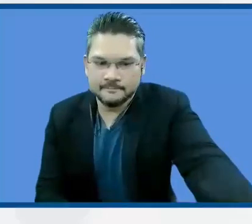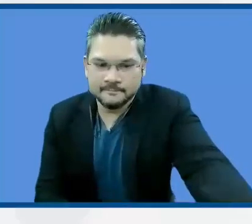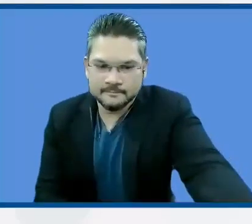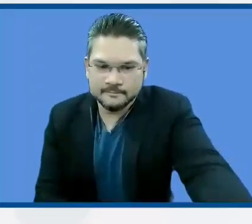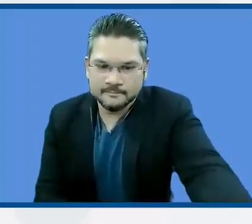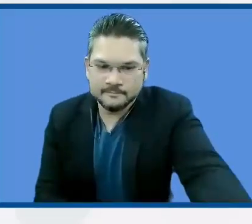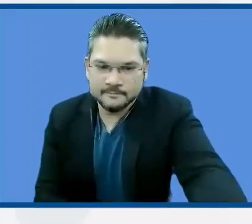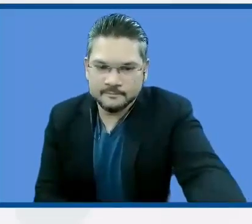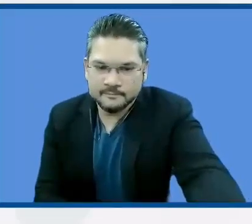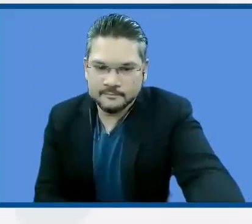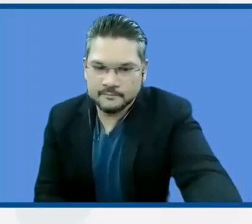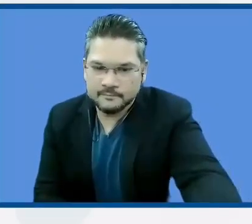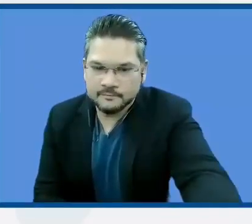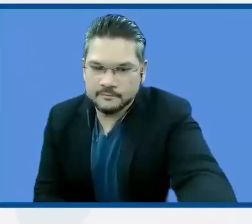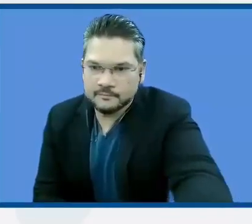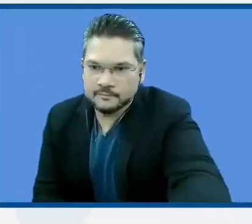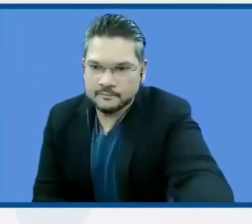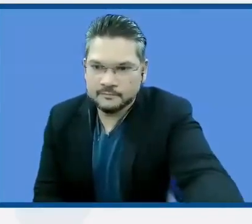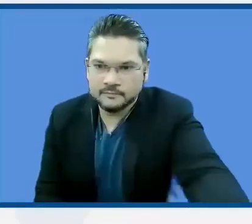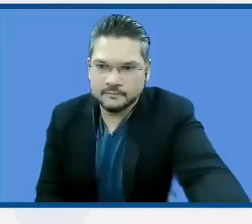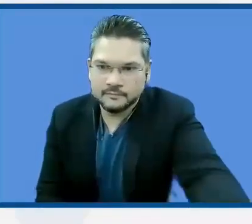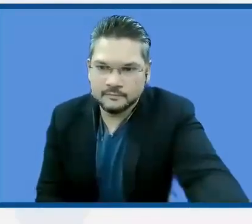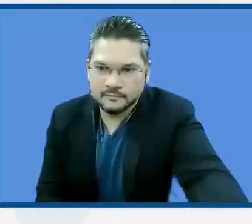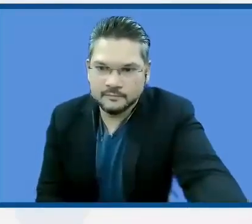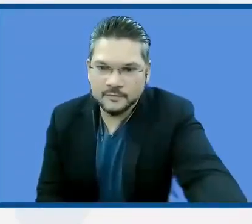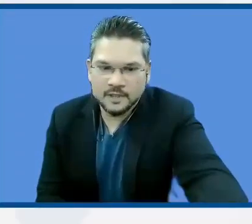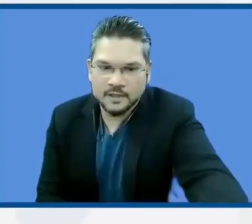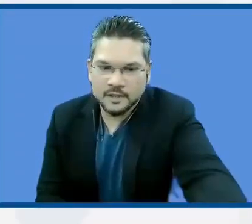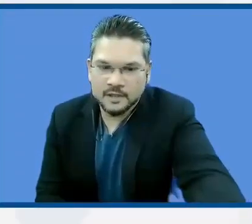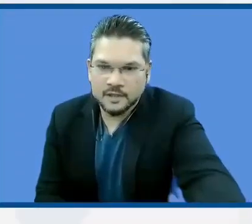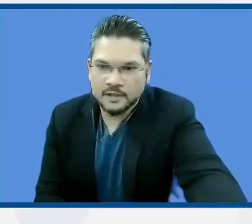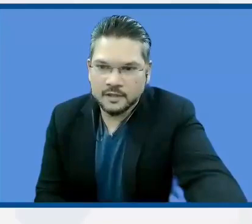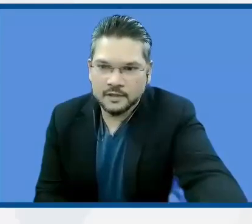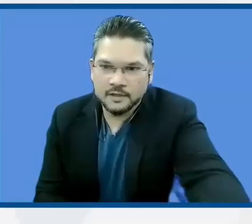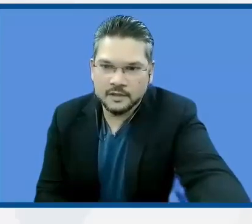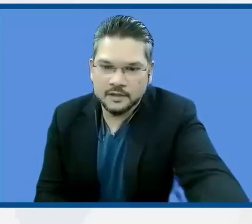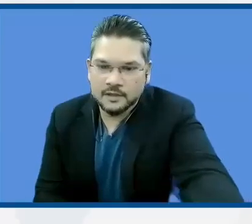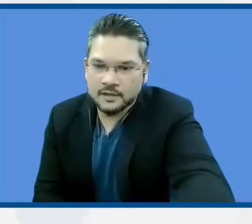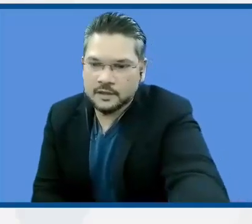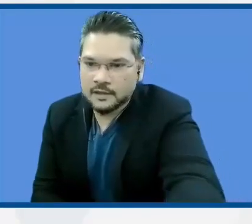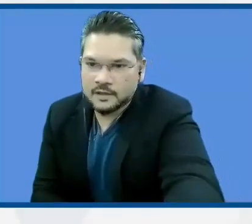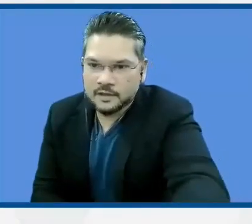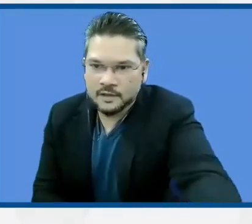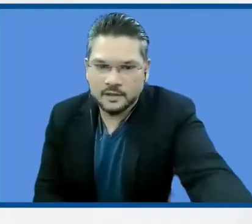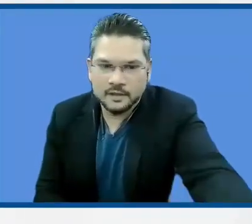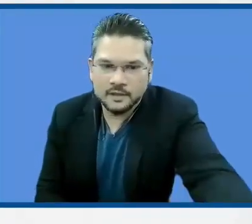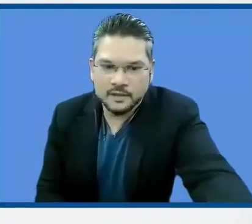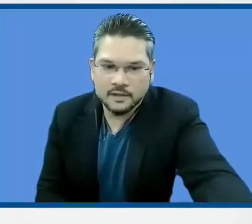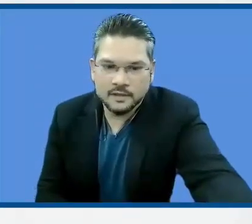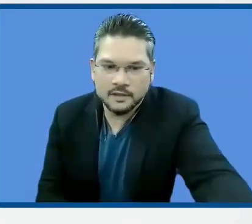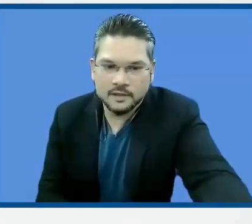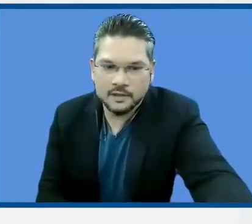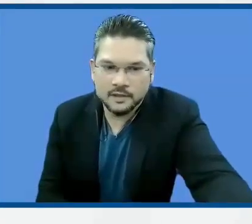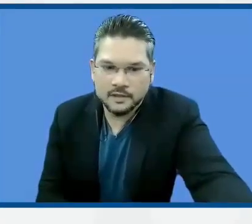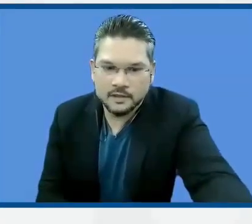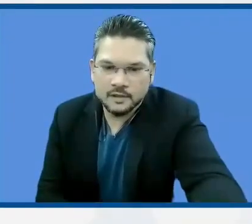sumamente impresionante. Voy a abordar este tema desde la perspectiva de un profesional